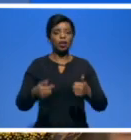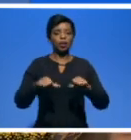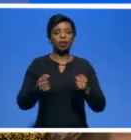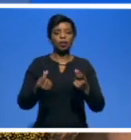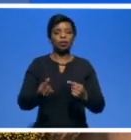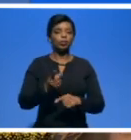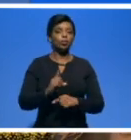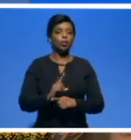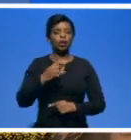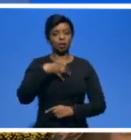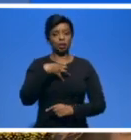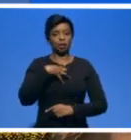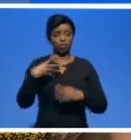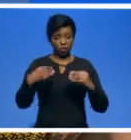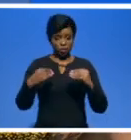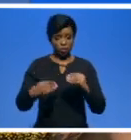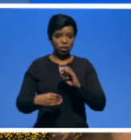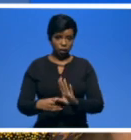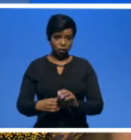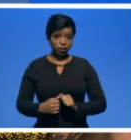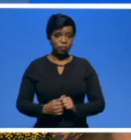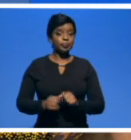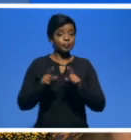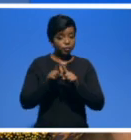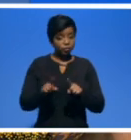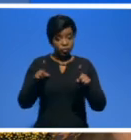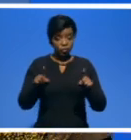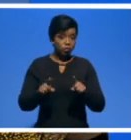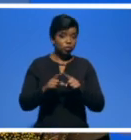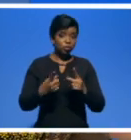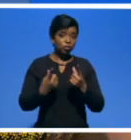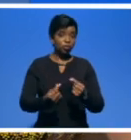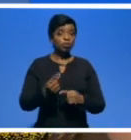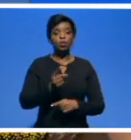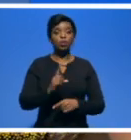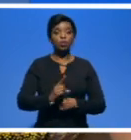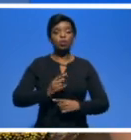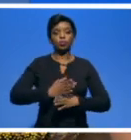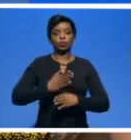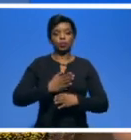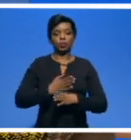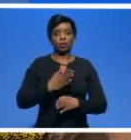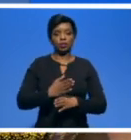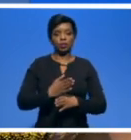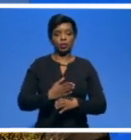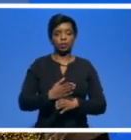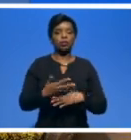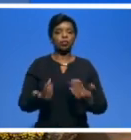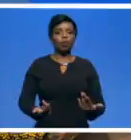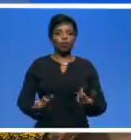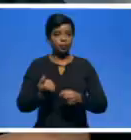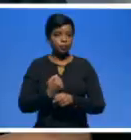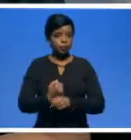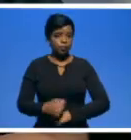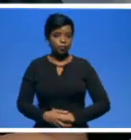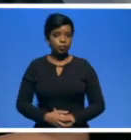leng tsa bona tse e leng gore di tlo kena ka gare go mosebetsi di contributor go tsa